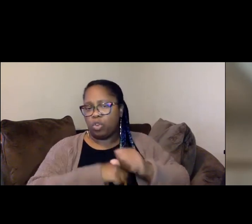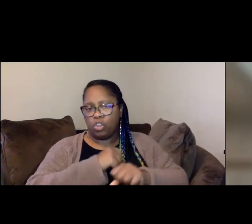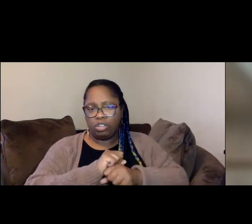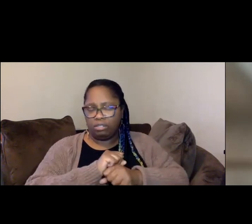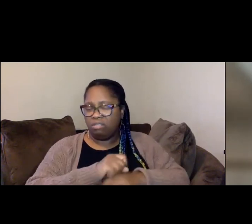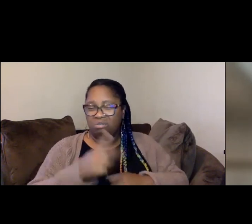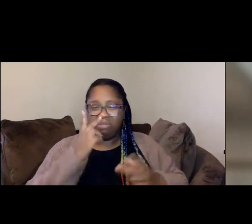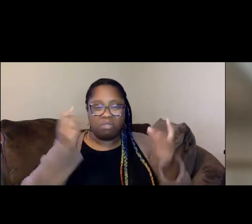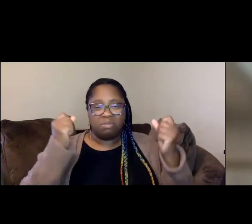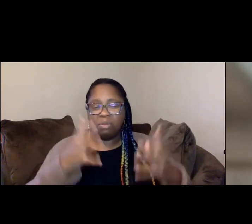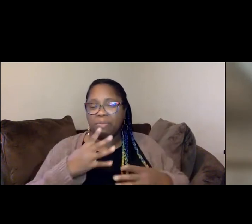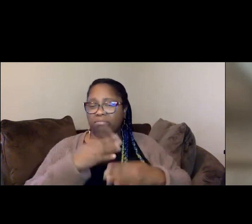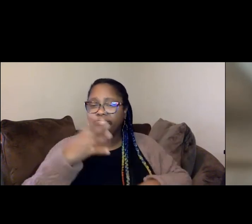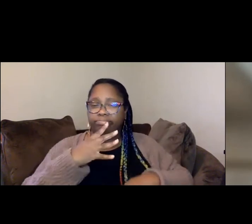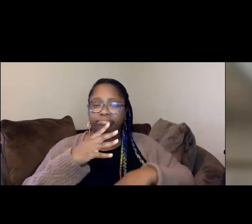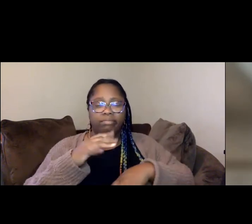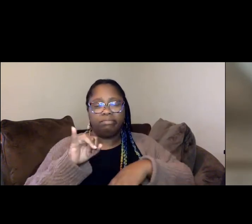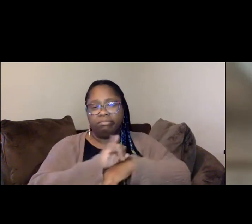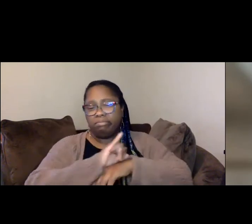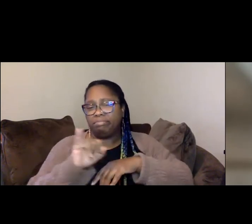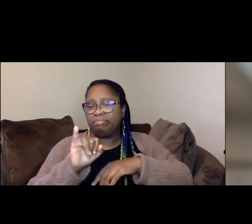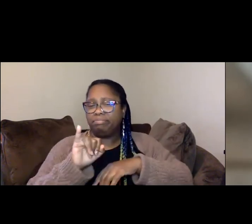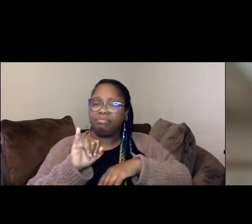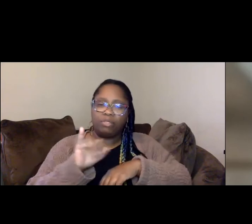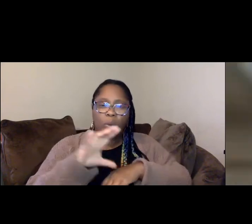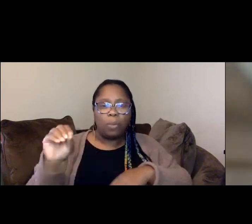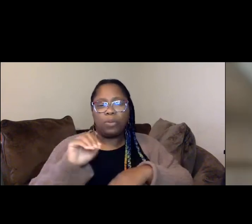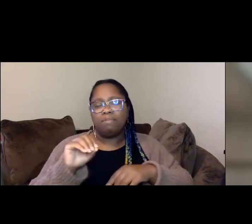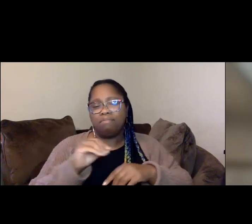so many incredible cohort members that are working on a range of issues,